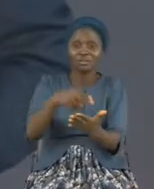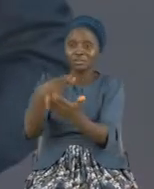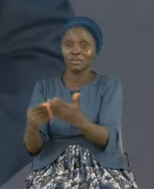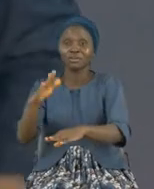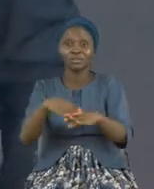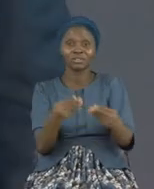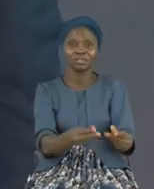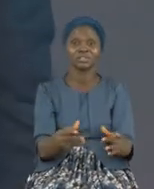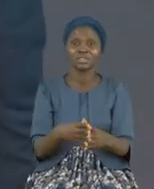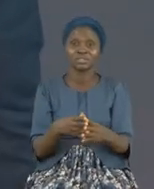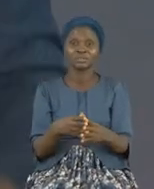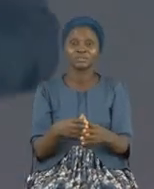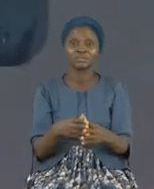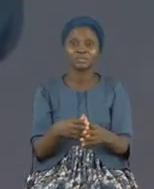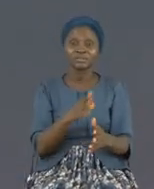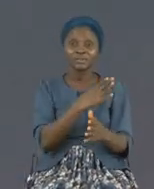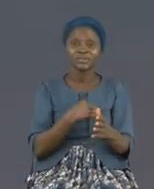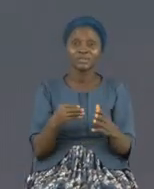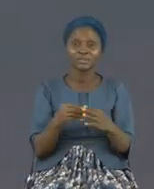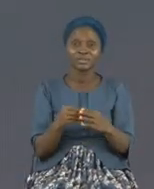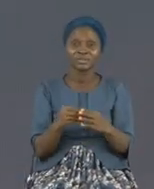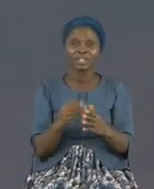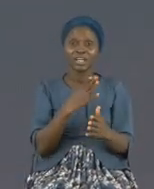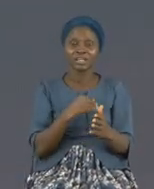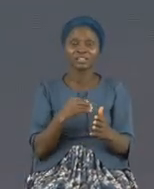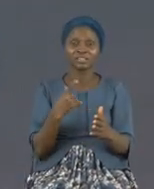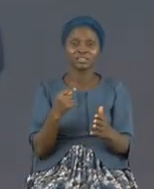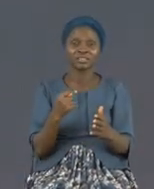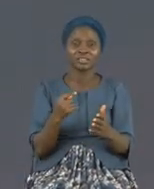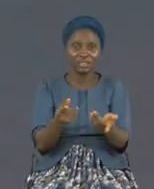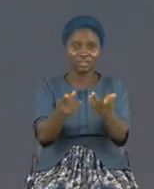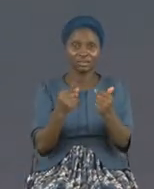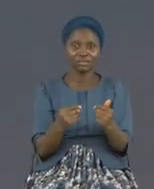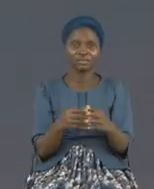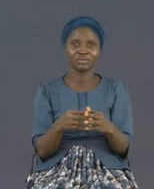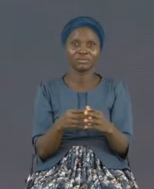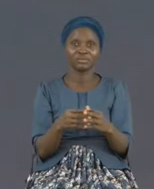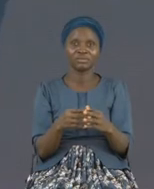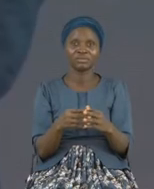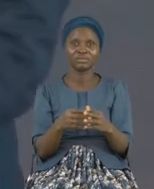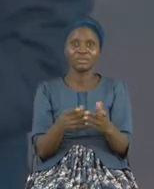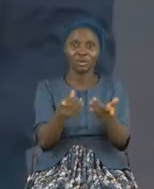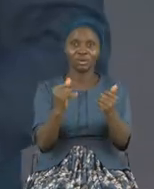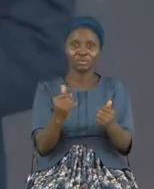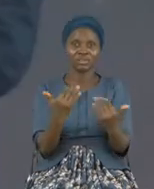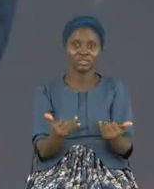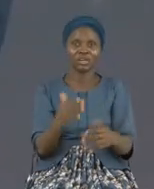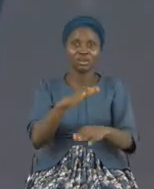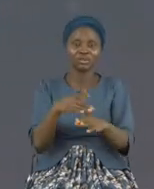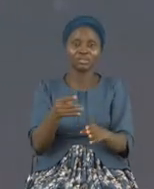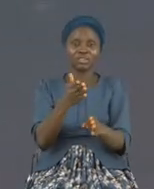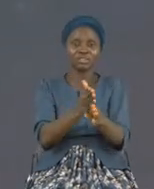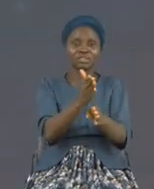a beloved pastor, he comes now to on the line. And before they anoint her with